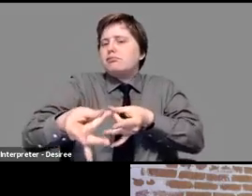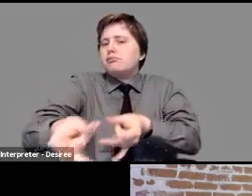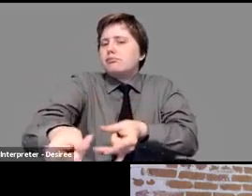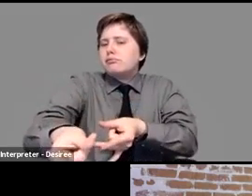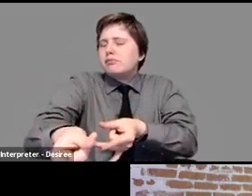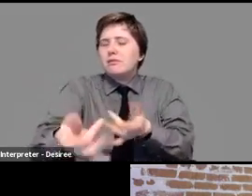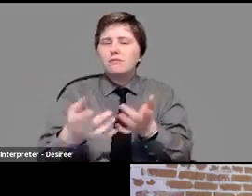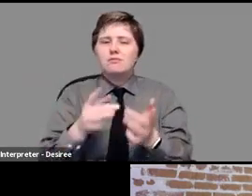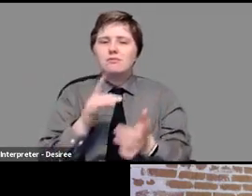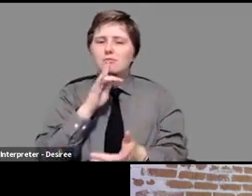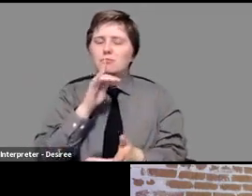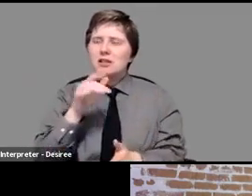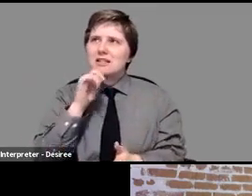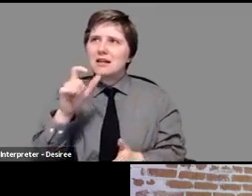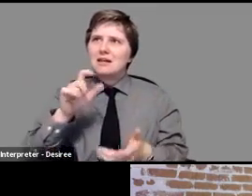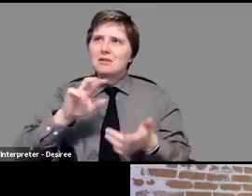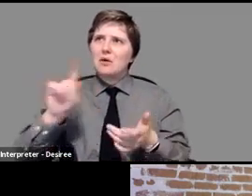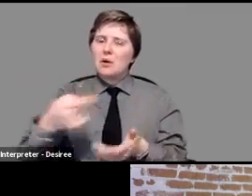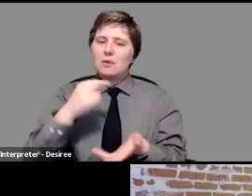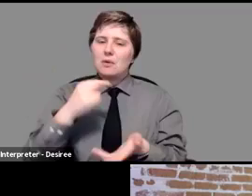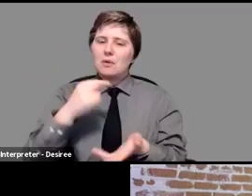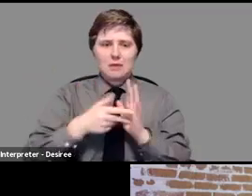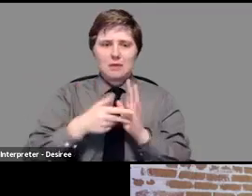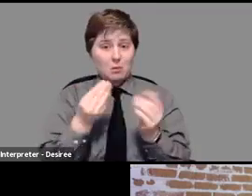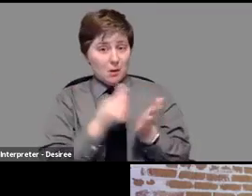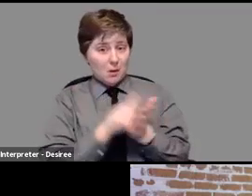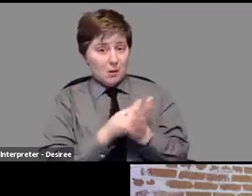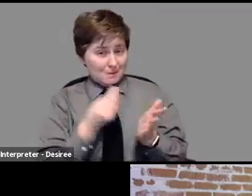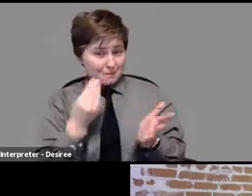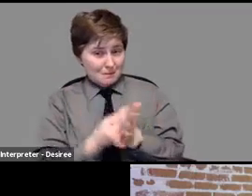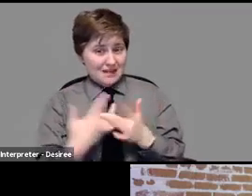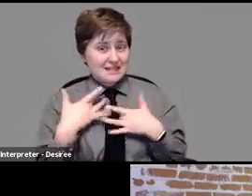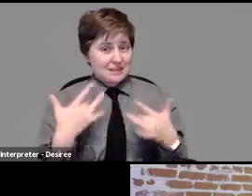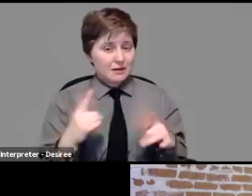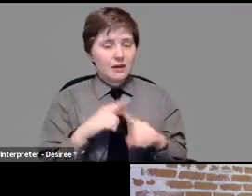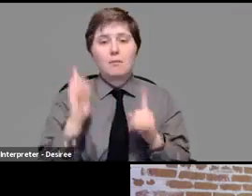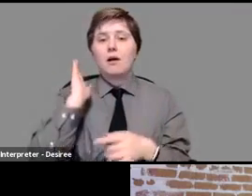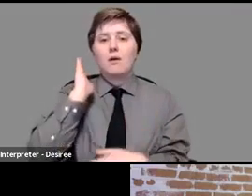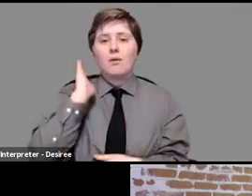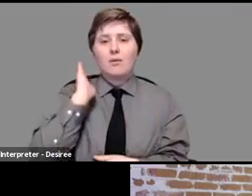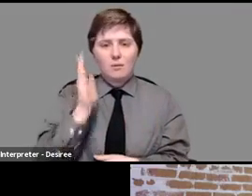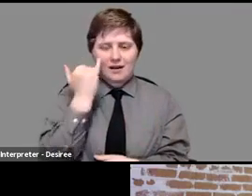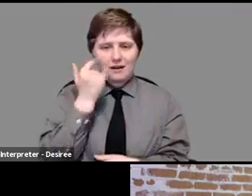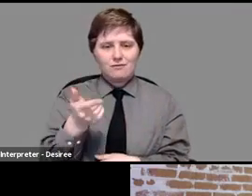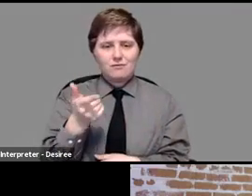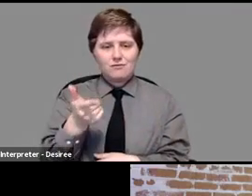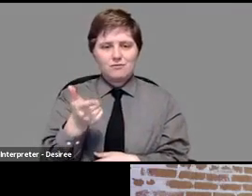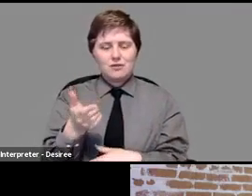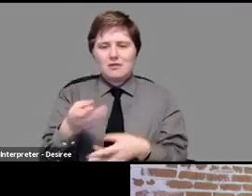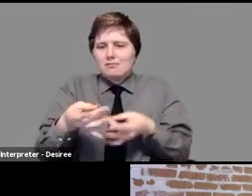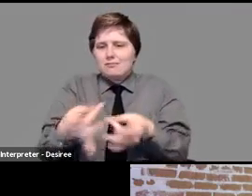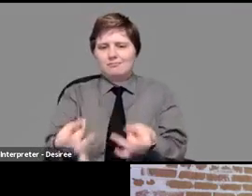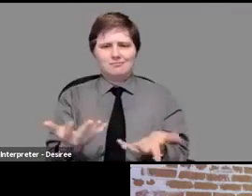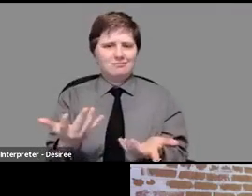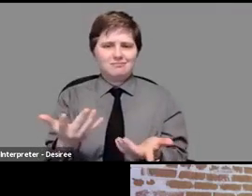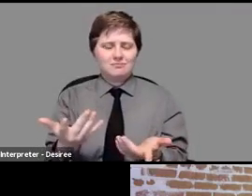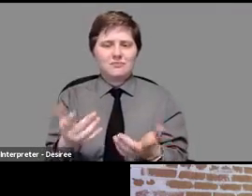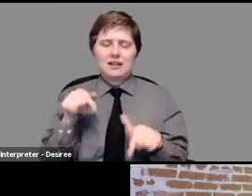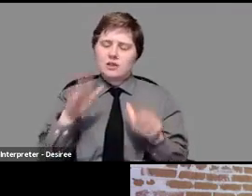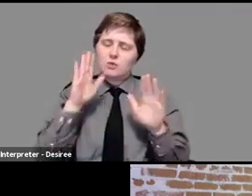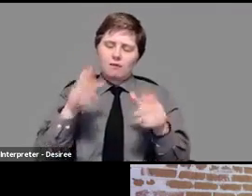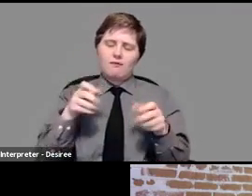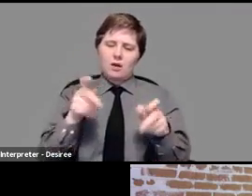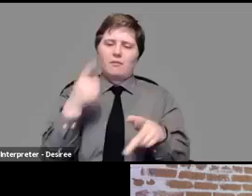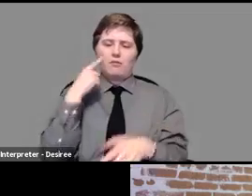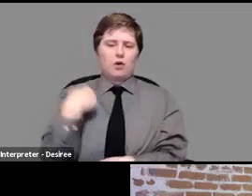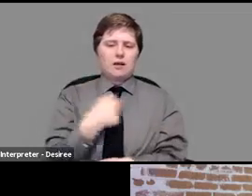don't necessarily equate to more money in the traditional sense, but they will be if we button up efficiencies. And so this has been a great opportunity for us